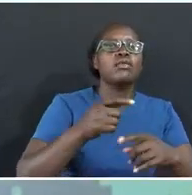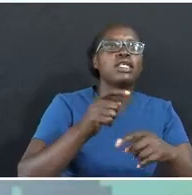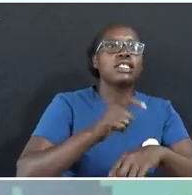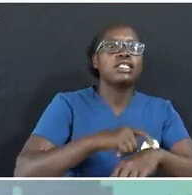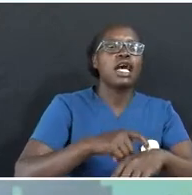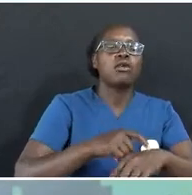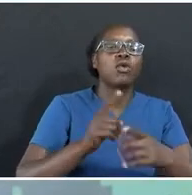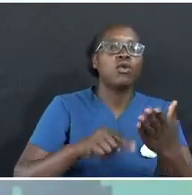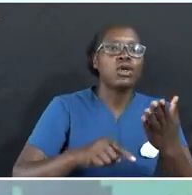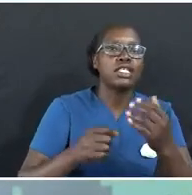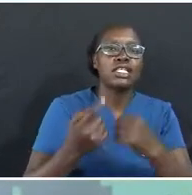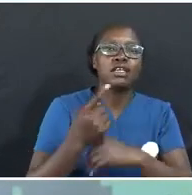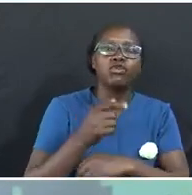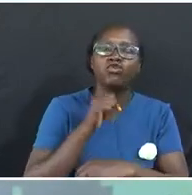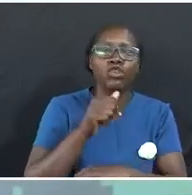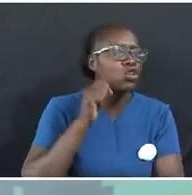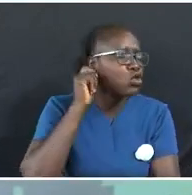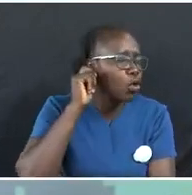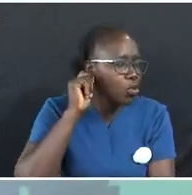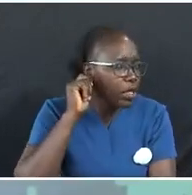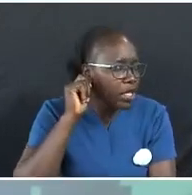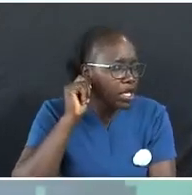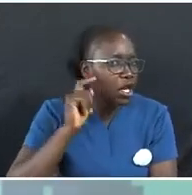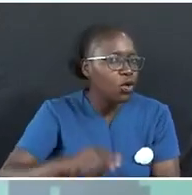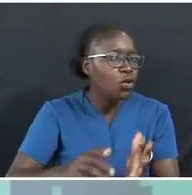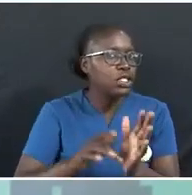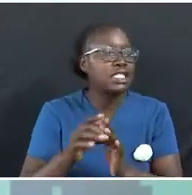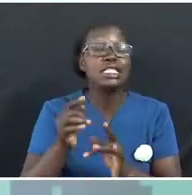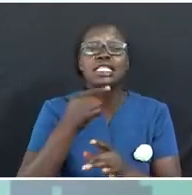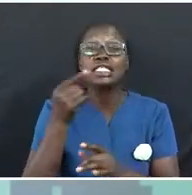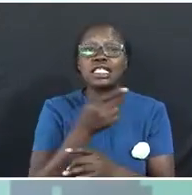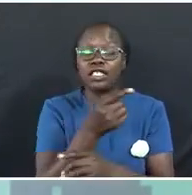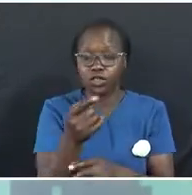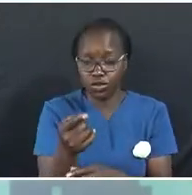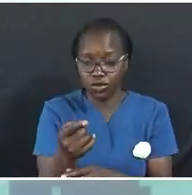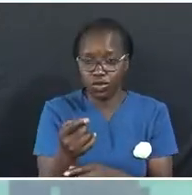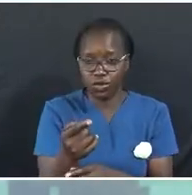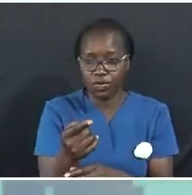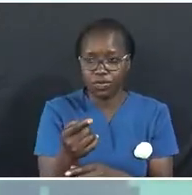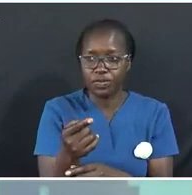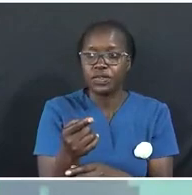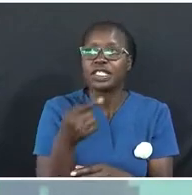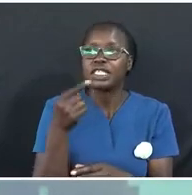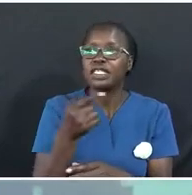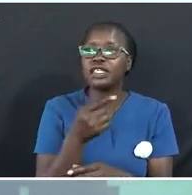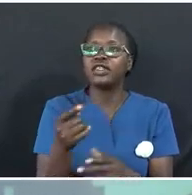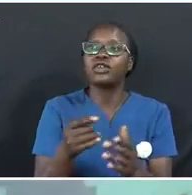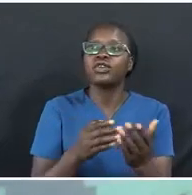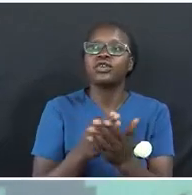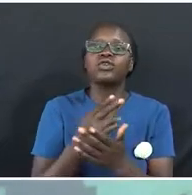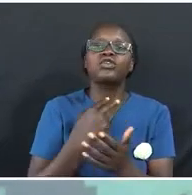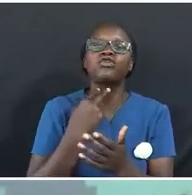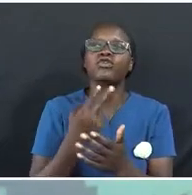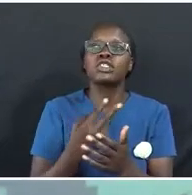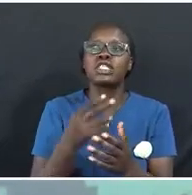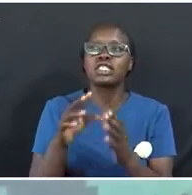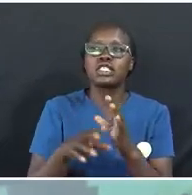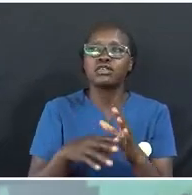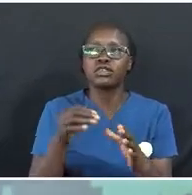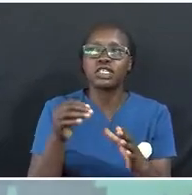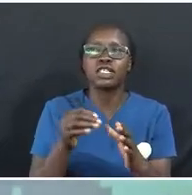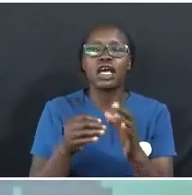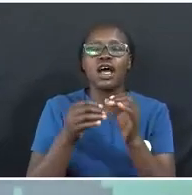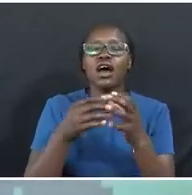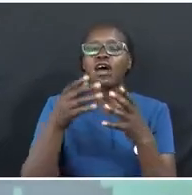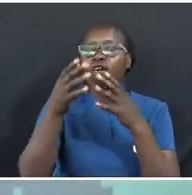not obeyed what Jesus is telling you. If Jesus has ever told you, through the voice that he has appointed, go